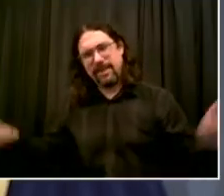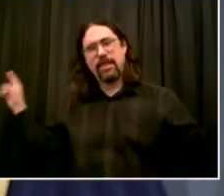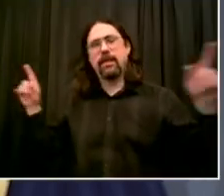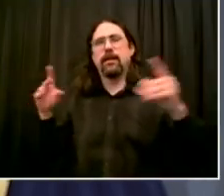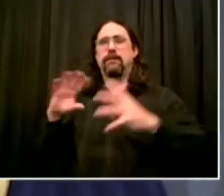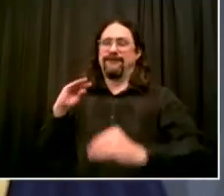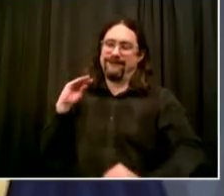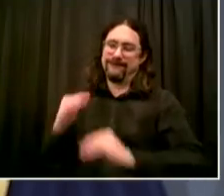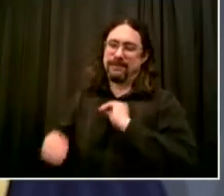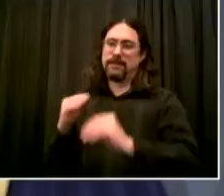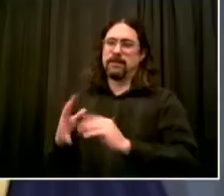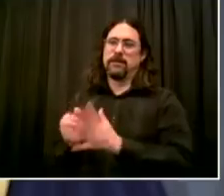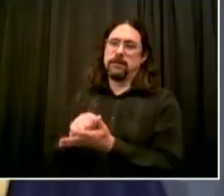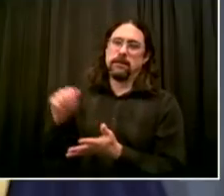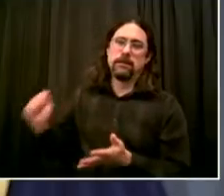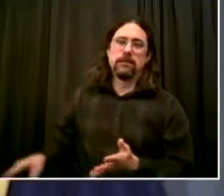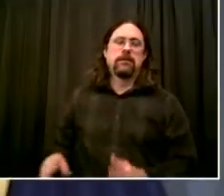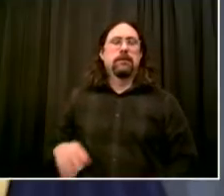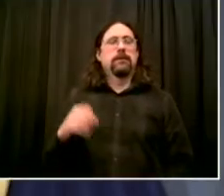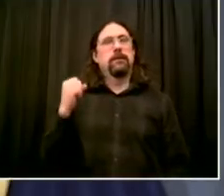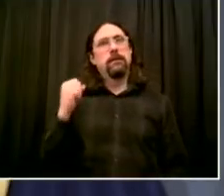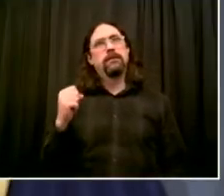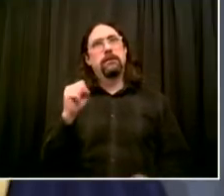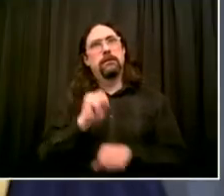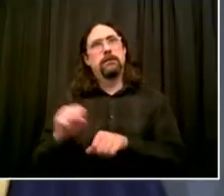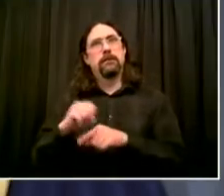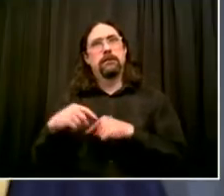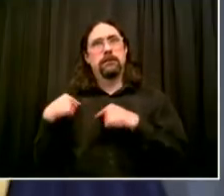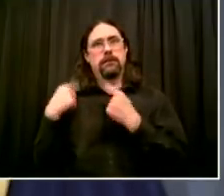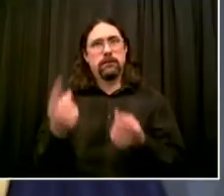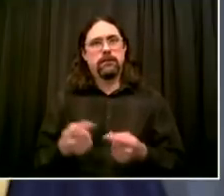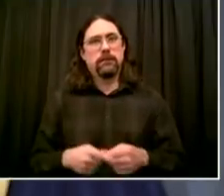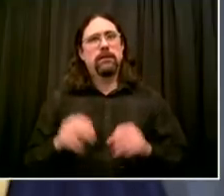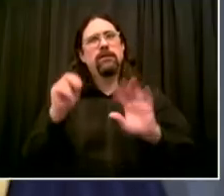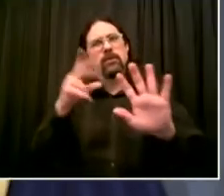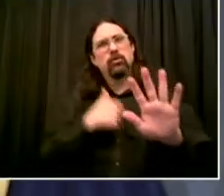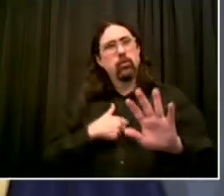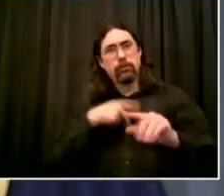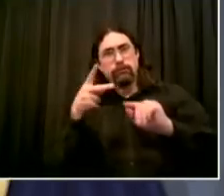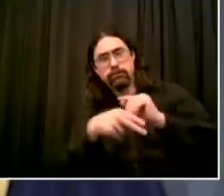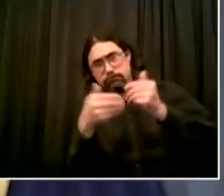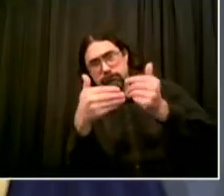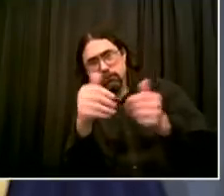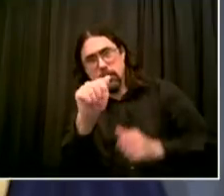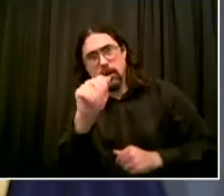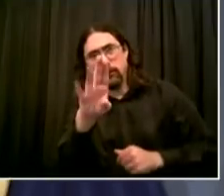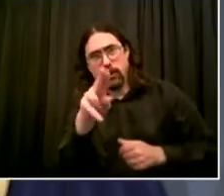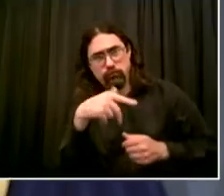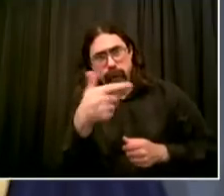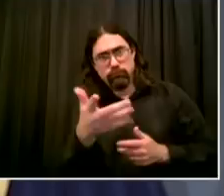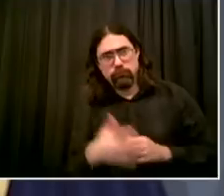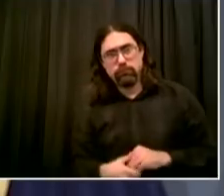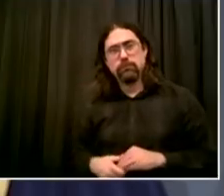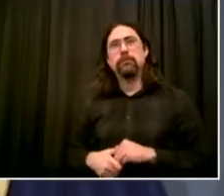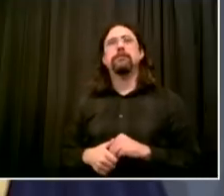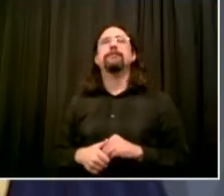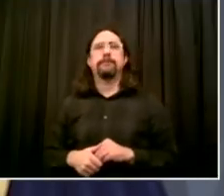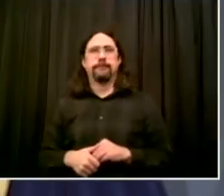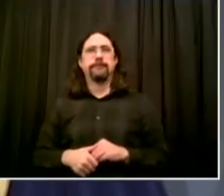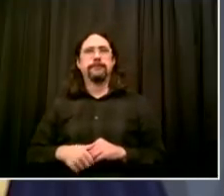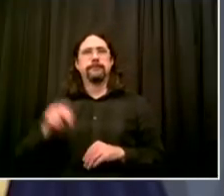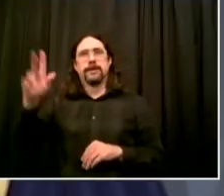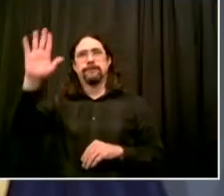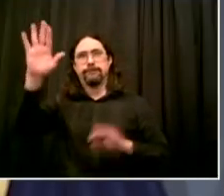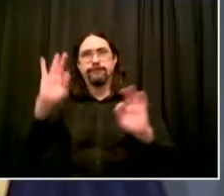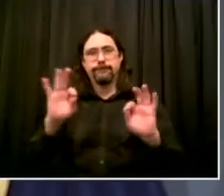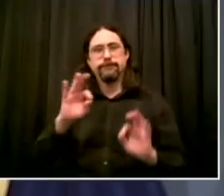for your kind comment. My first question is, the social distance and mask